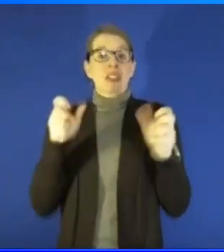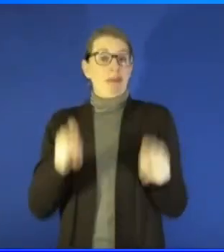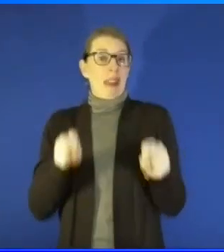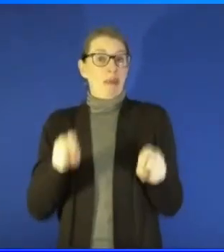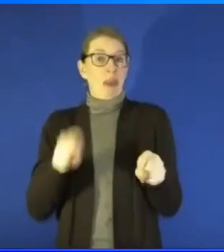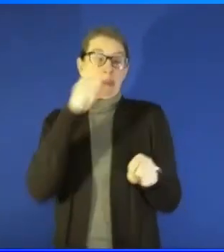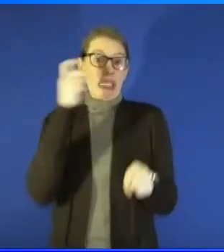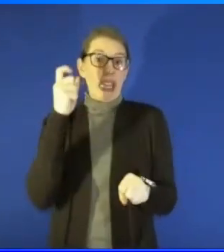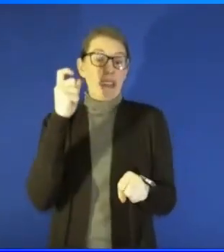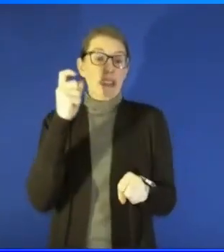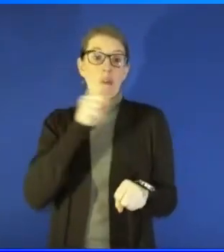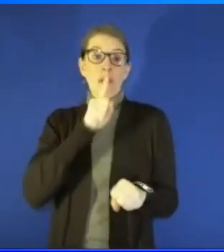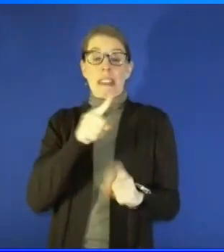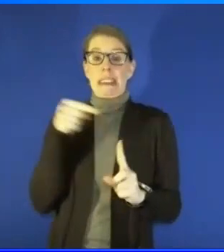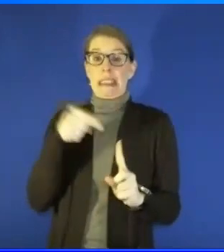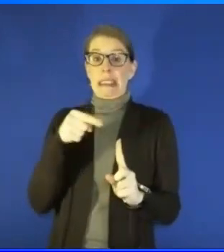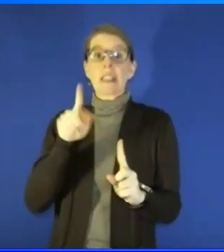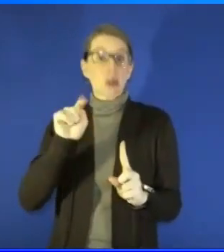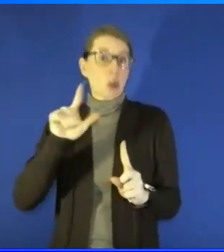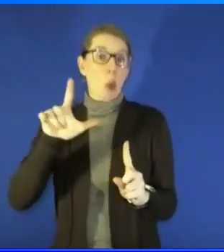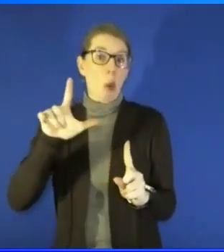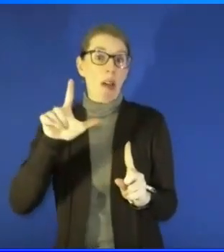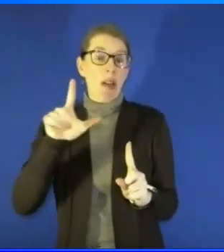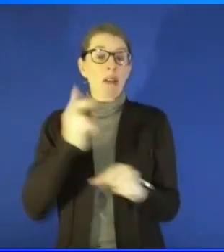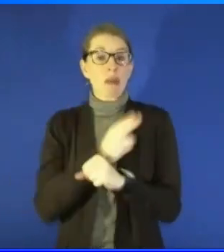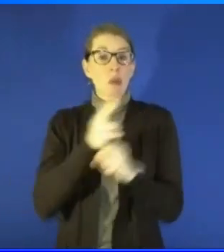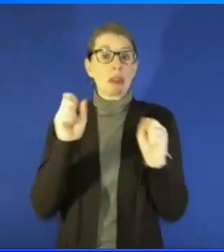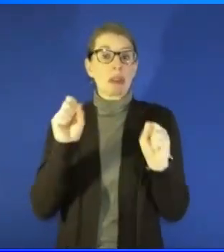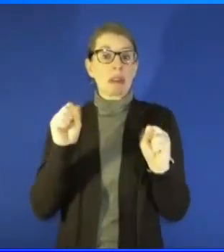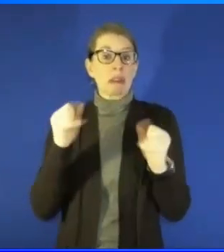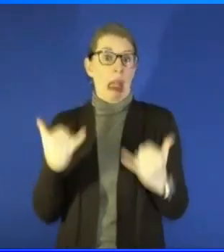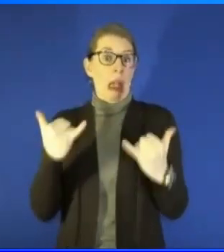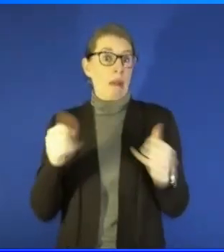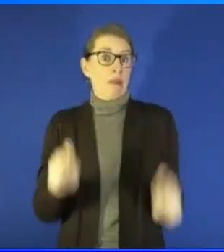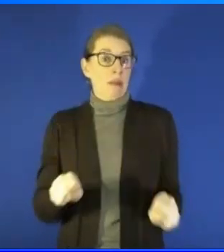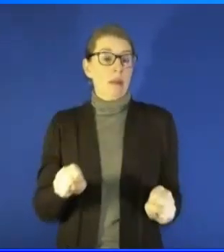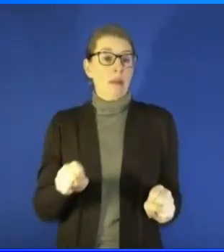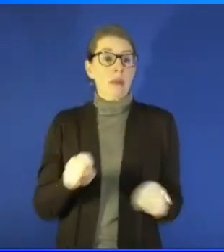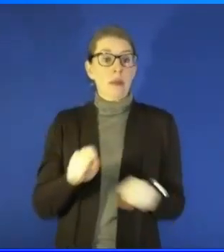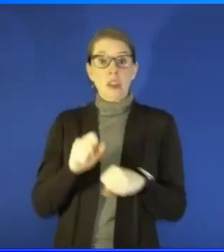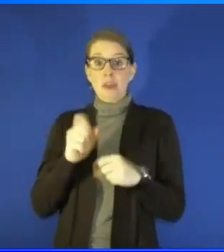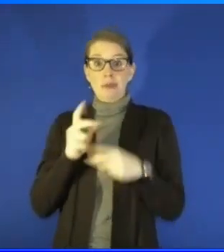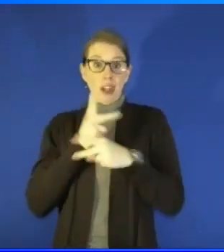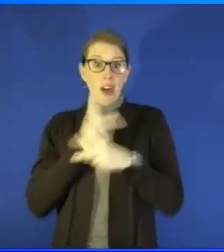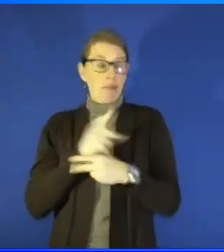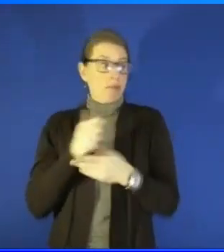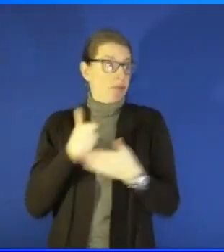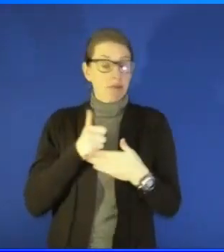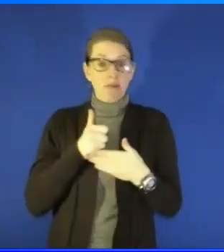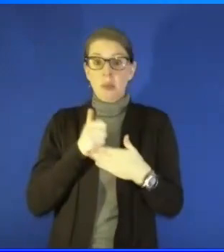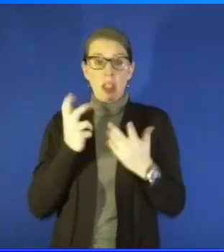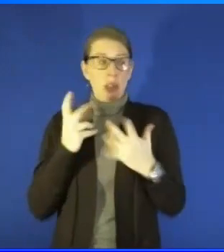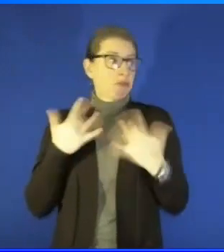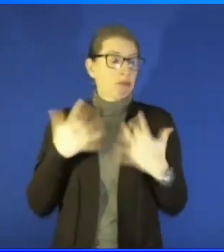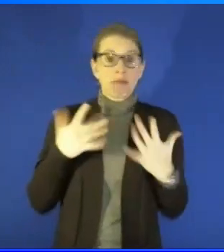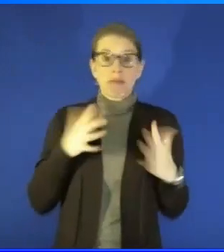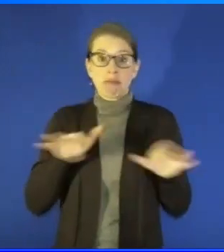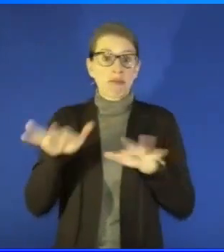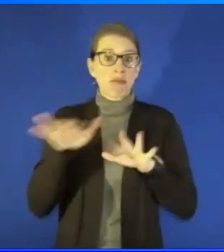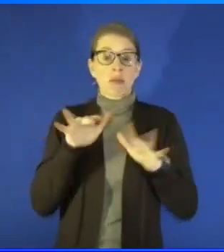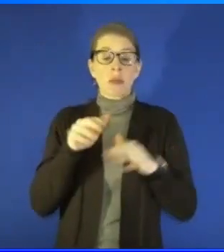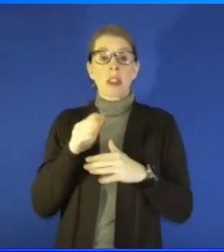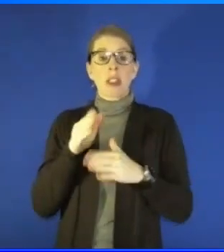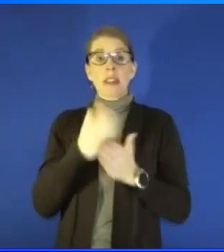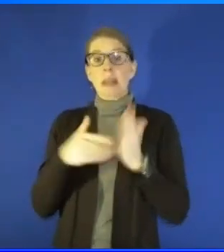is really one of our tools that we can use now to establish what's going on. Because, some of those symptoms can be caused by the